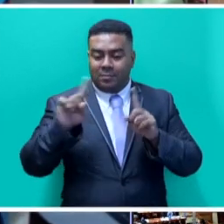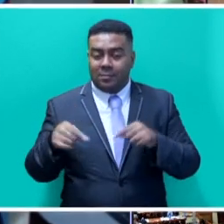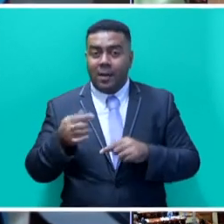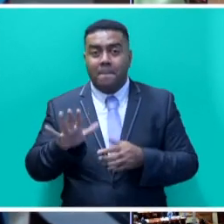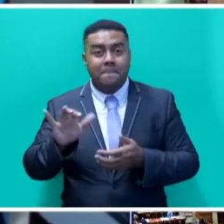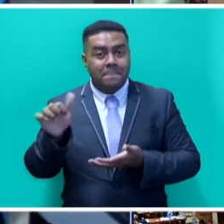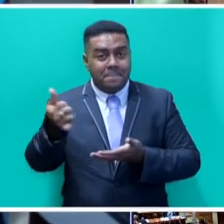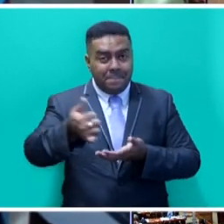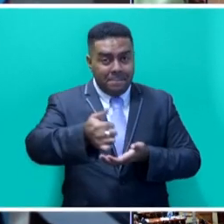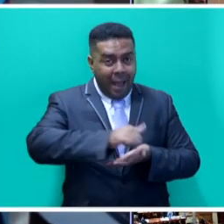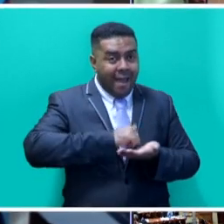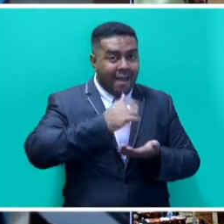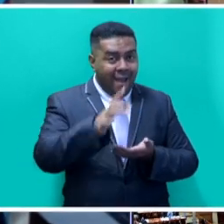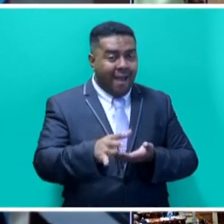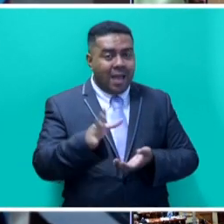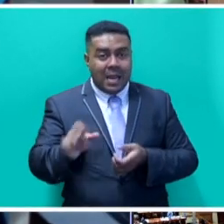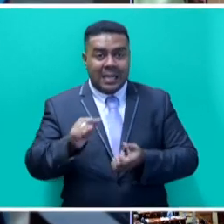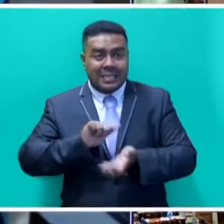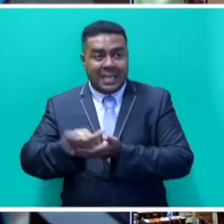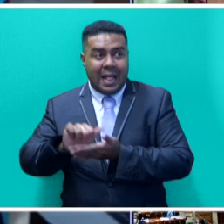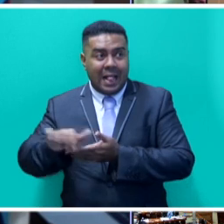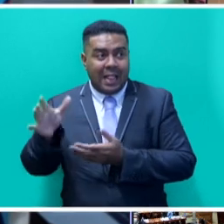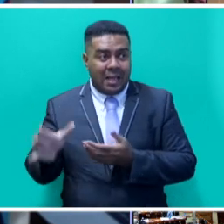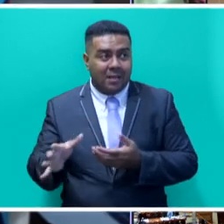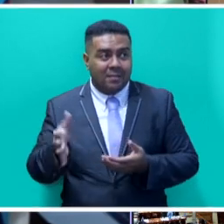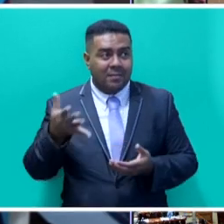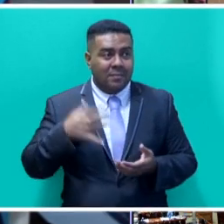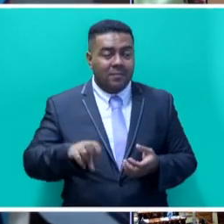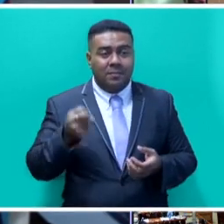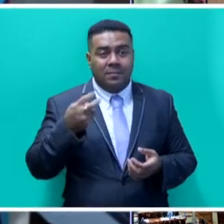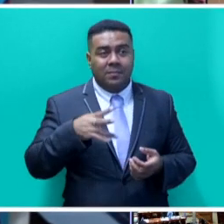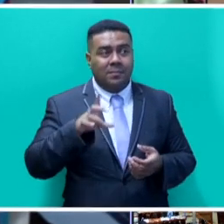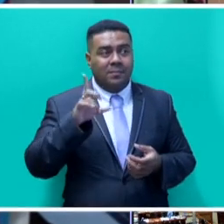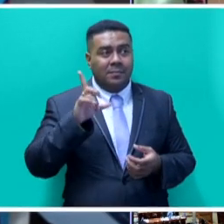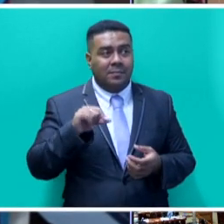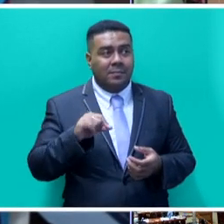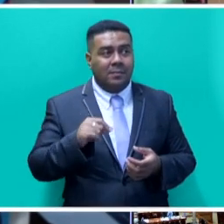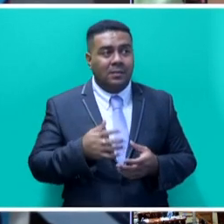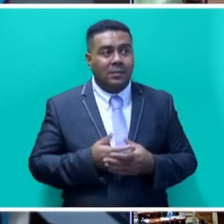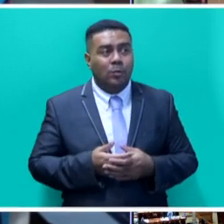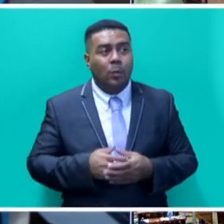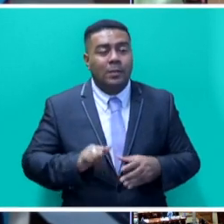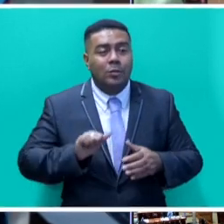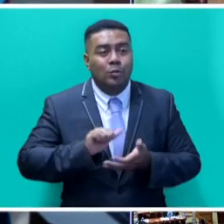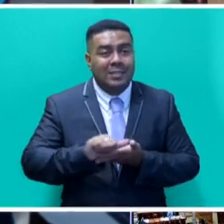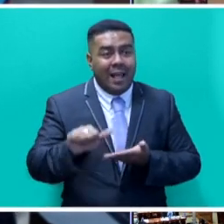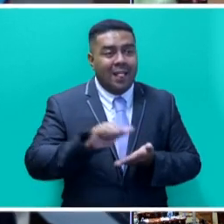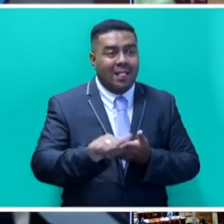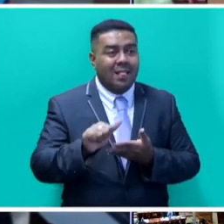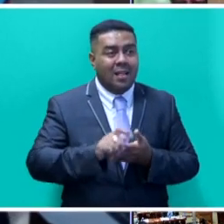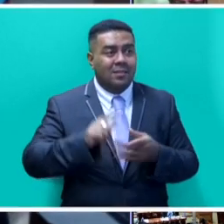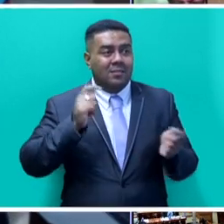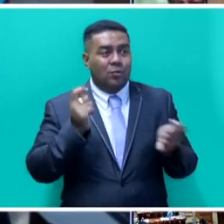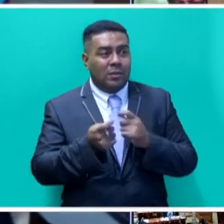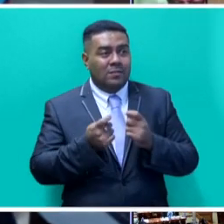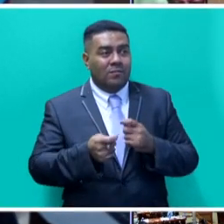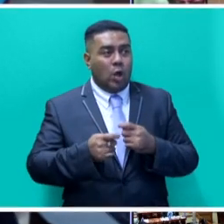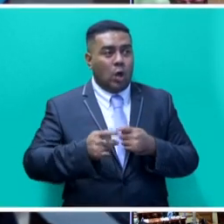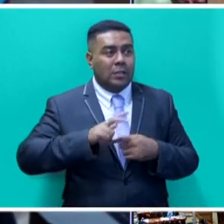seller wants to make a deal on TLTB land, whether to sell, transfer, or